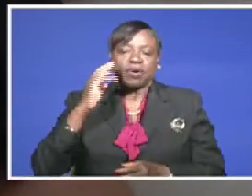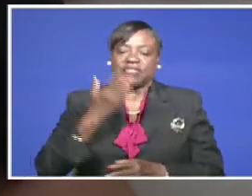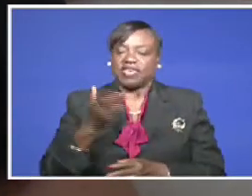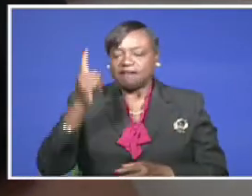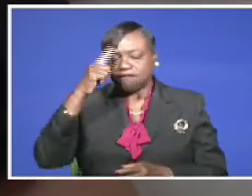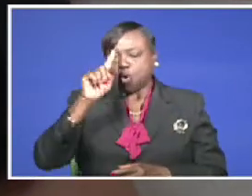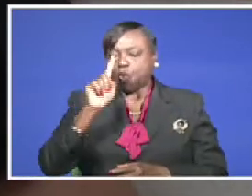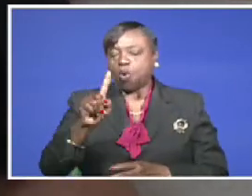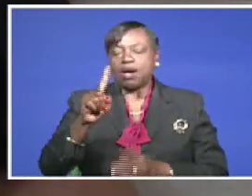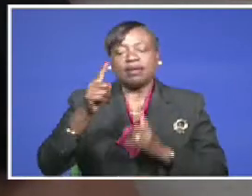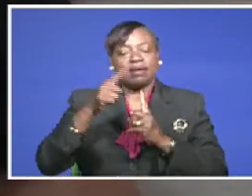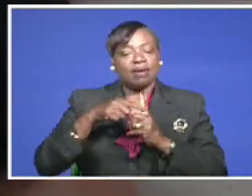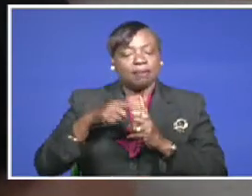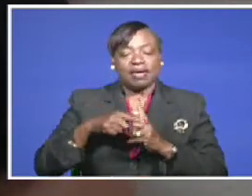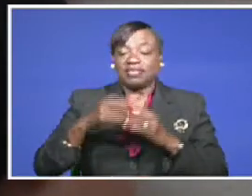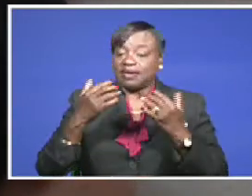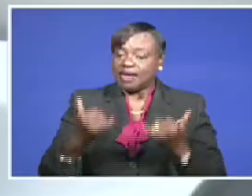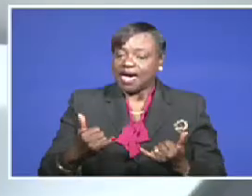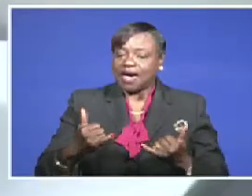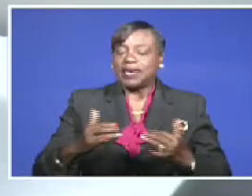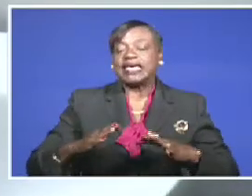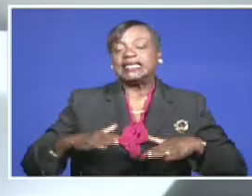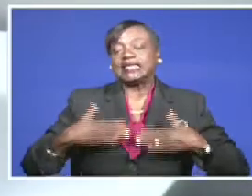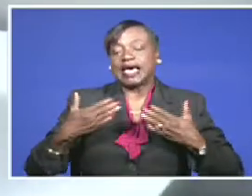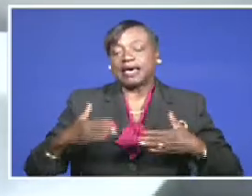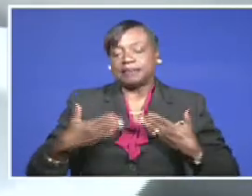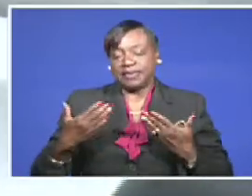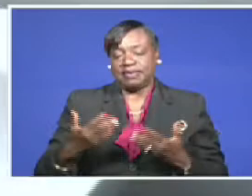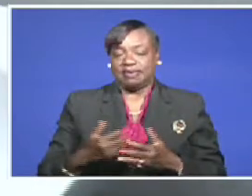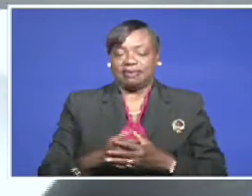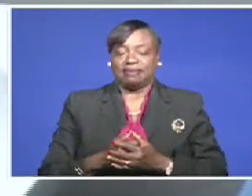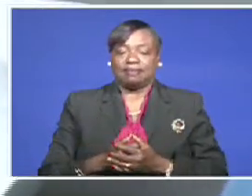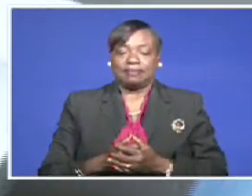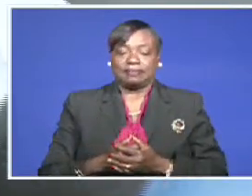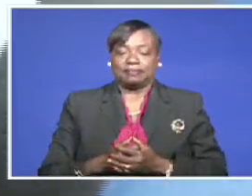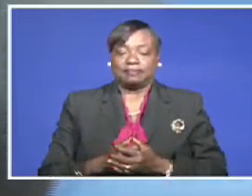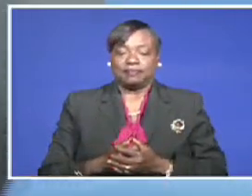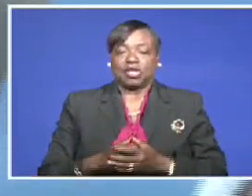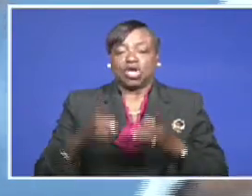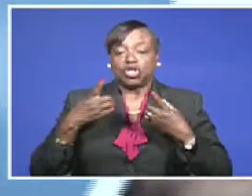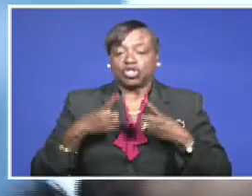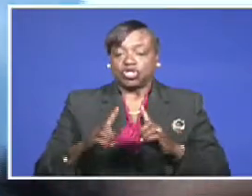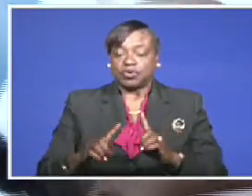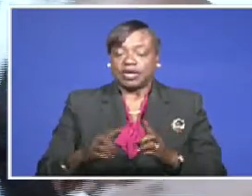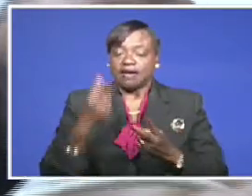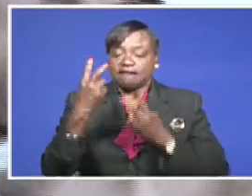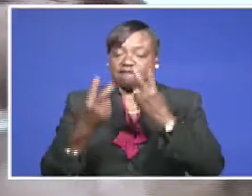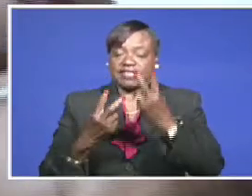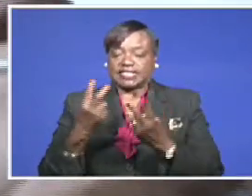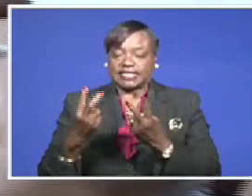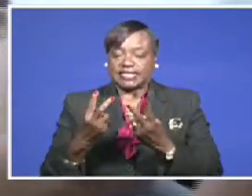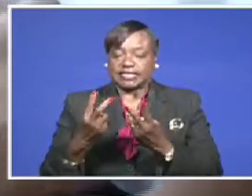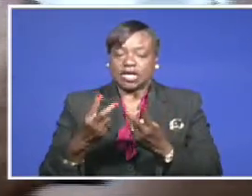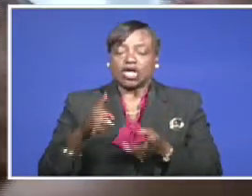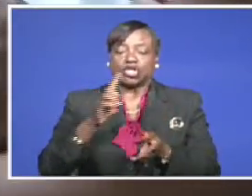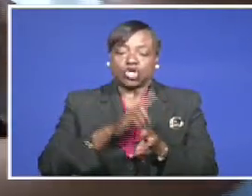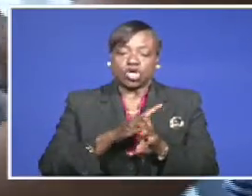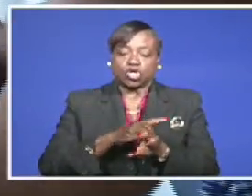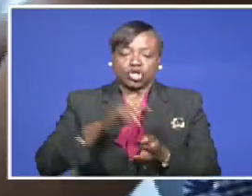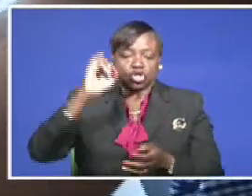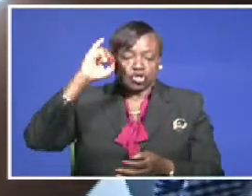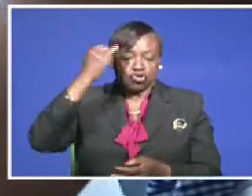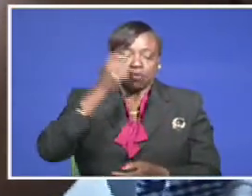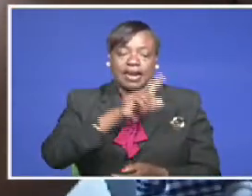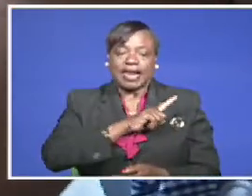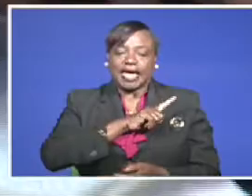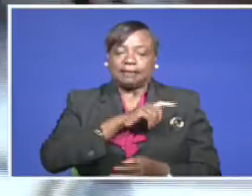happy and I couldn't ask for nothing more. And during Tayshawn's visit to pediatric cardiologist Dr. Jerome Lightborn's